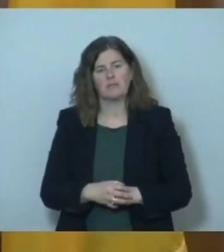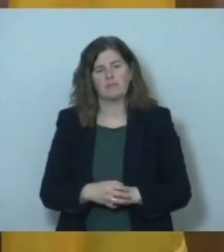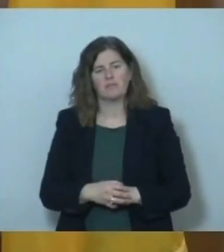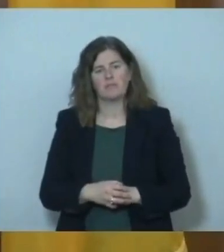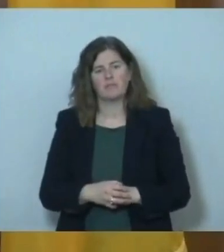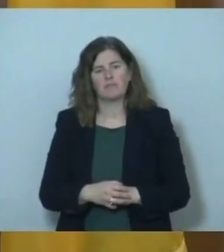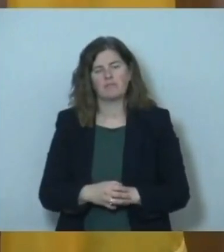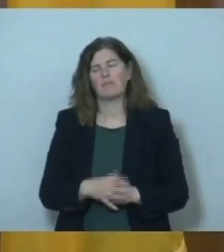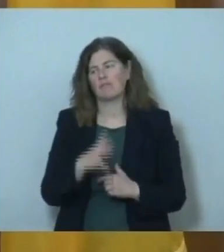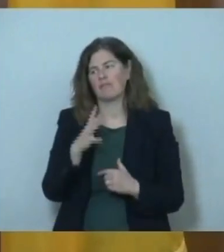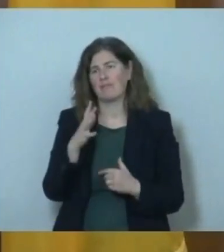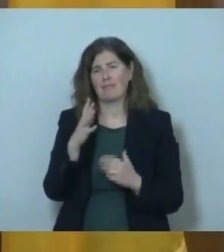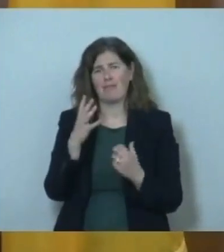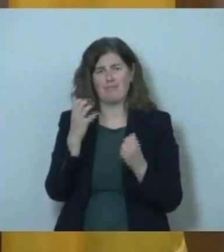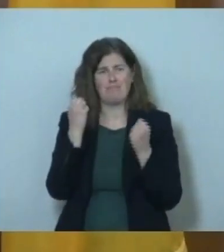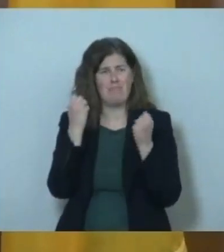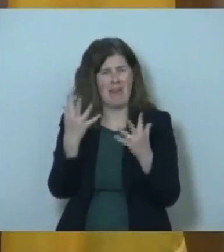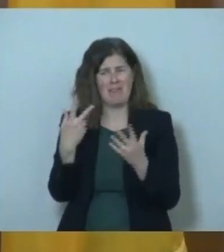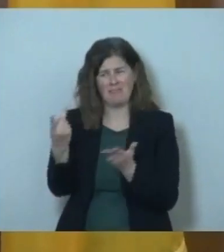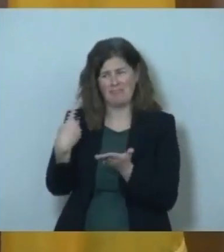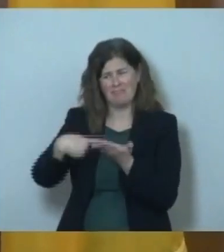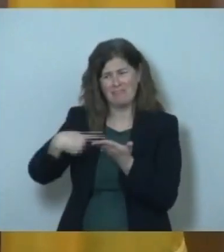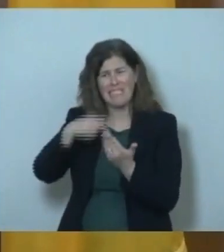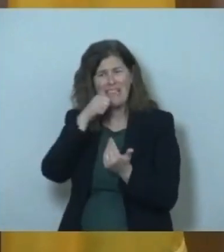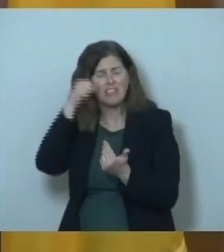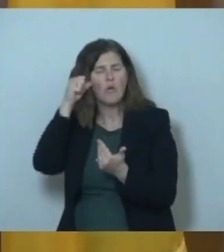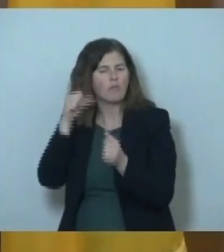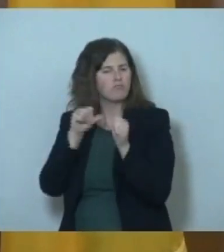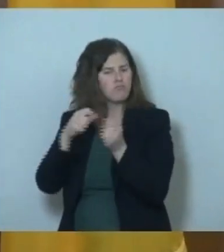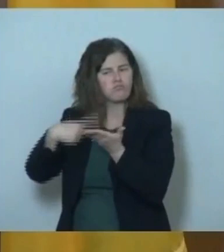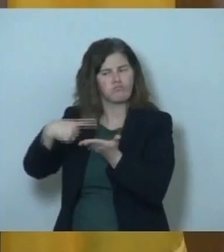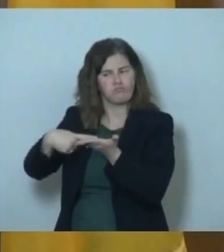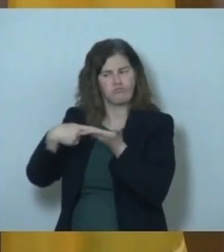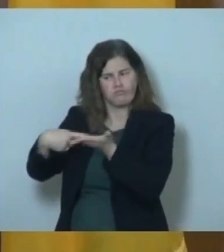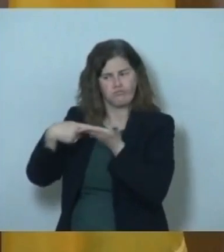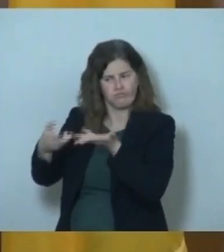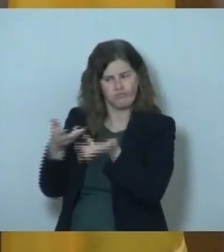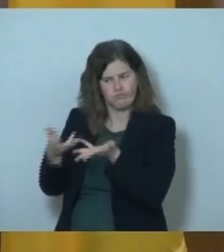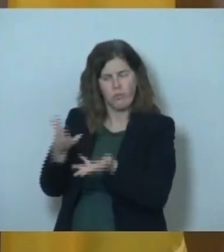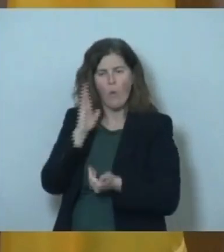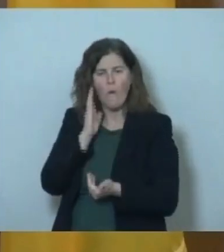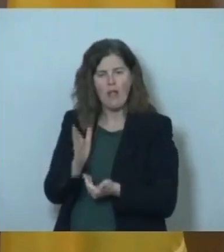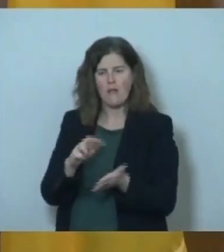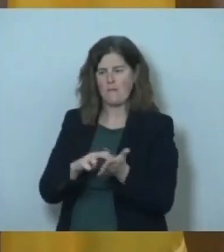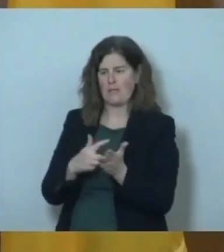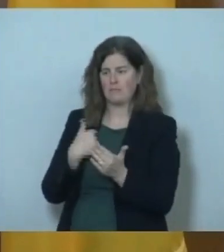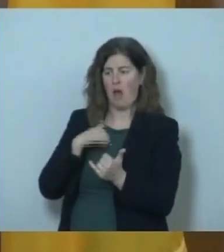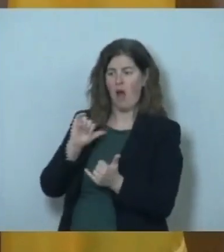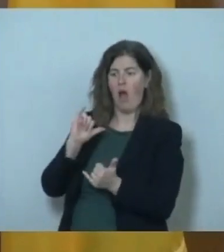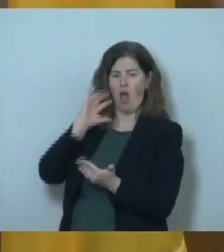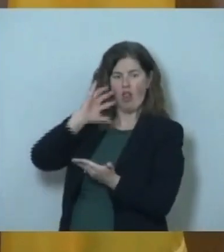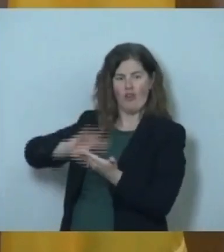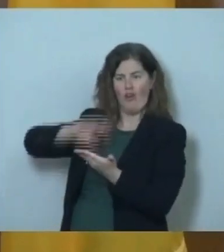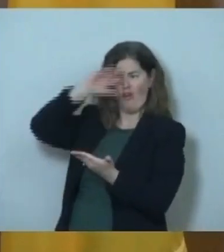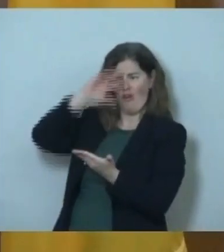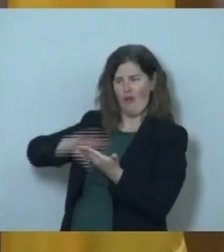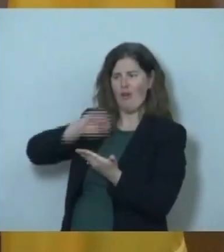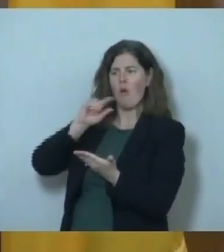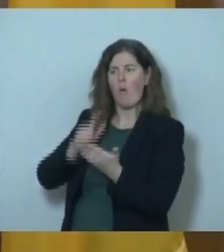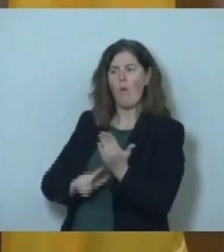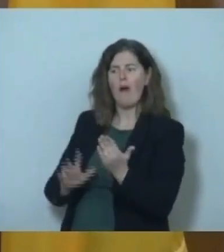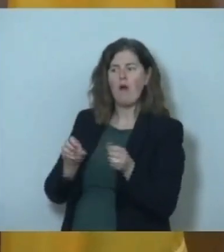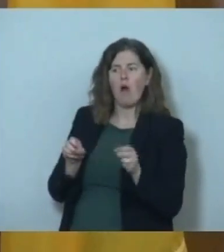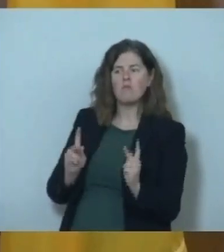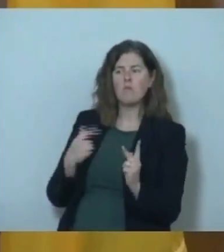I talked to many yesterday, and we'll keep having those conversations, because that means that I learn what opportunities